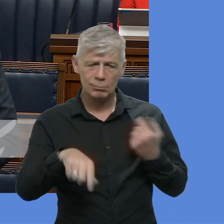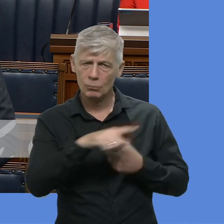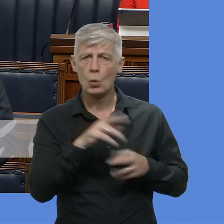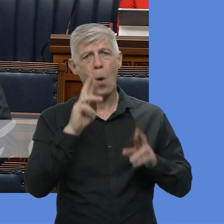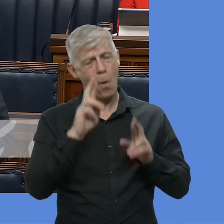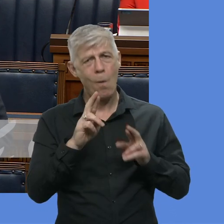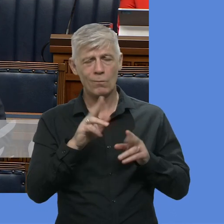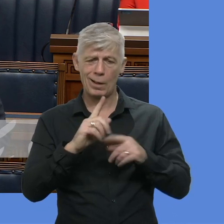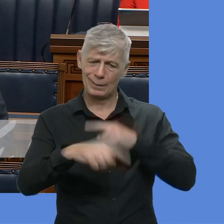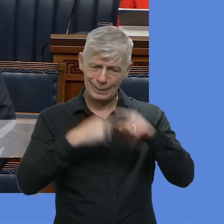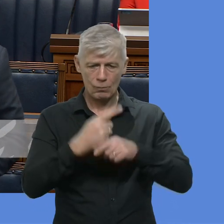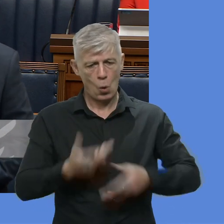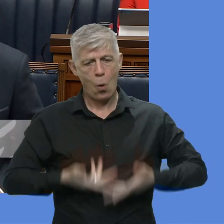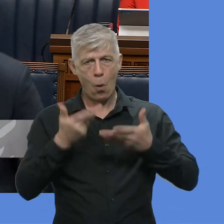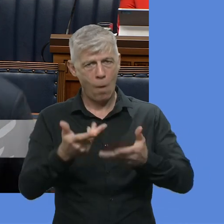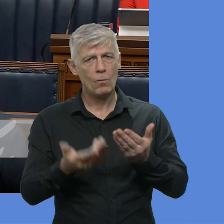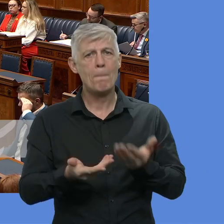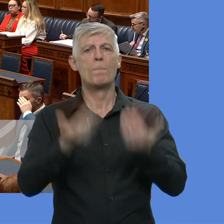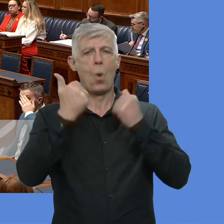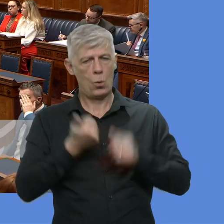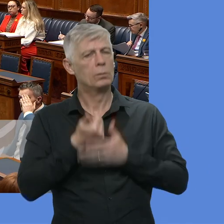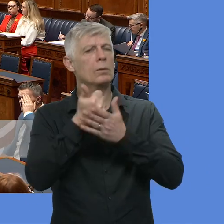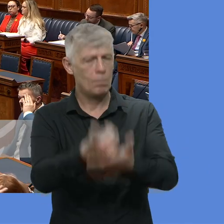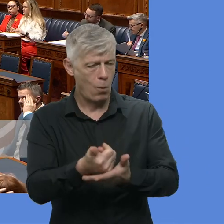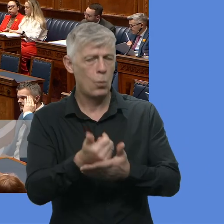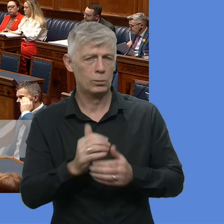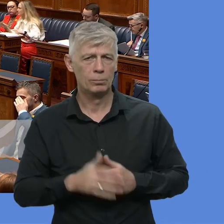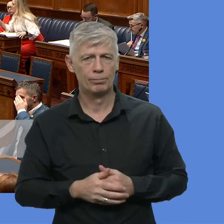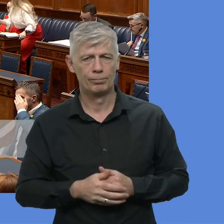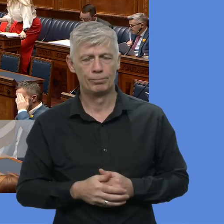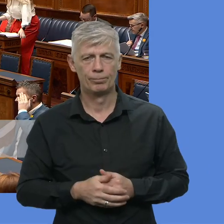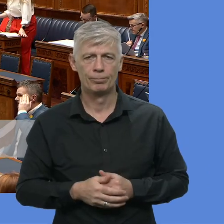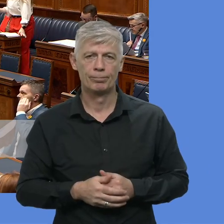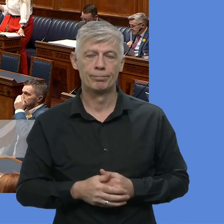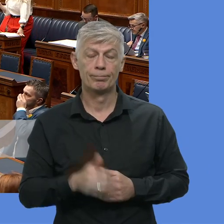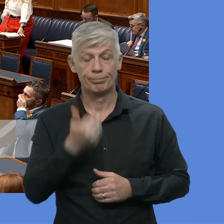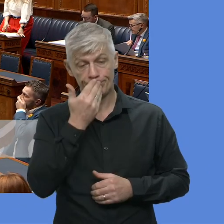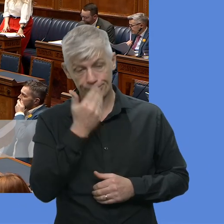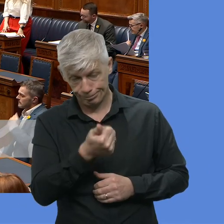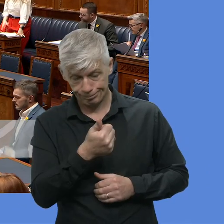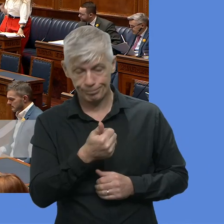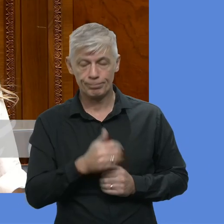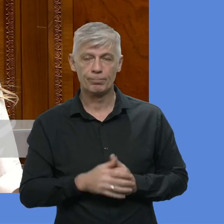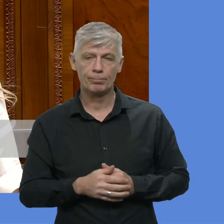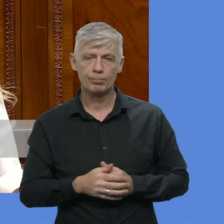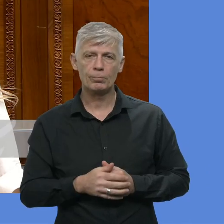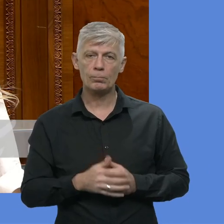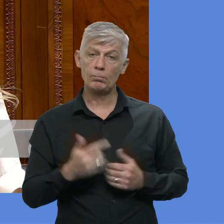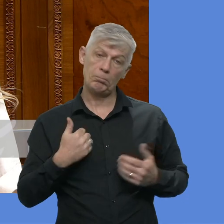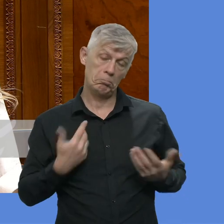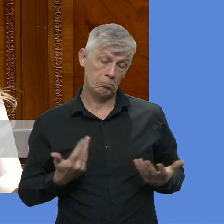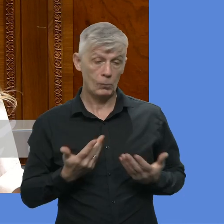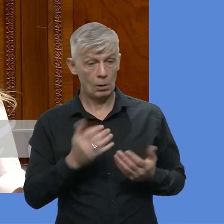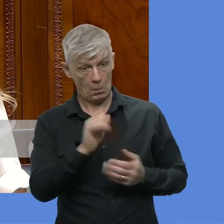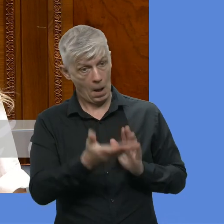position next year to offer further support. Ms Brownlee. Thank you, and thank you to the Minister. I, of course, welcome his